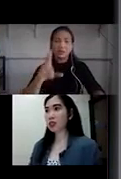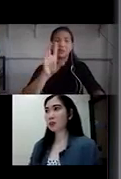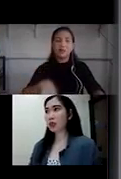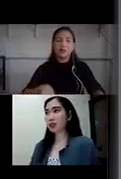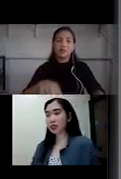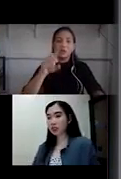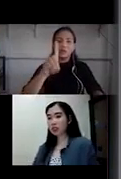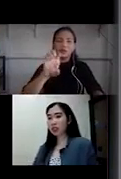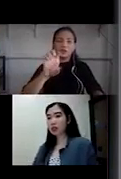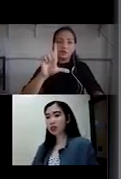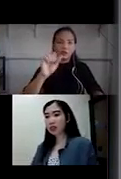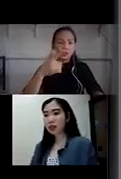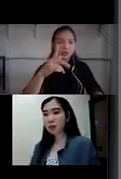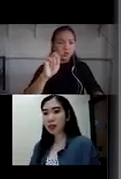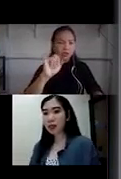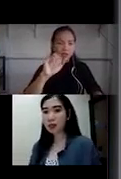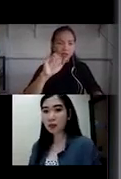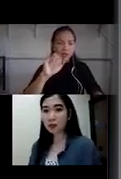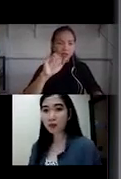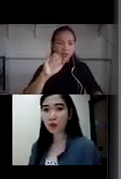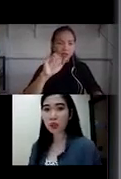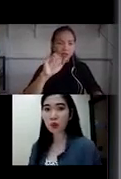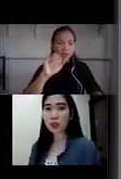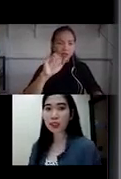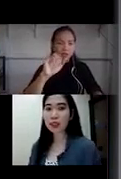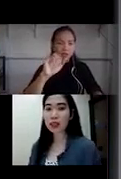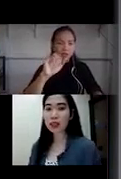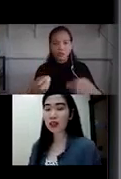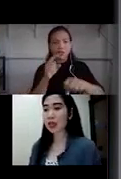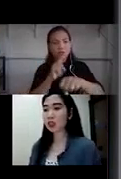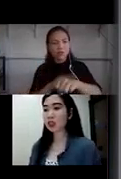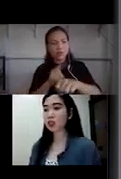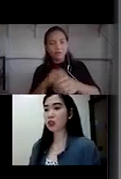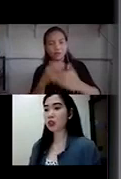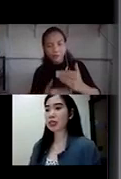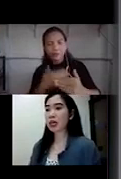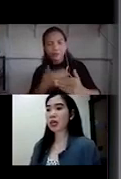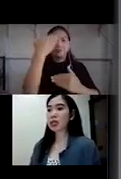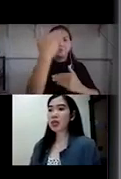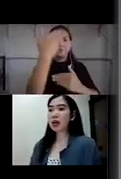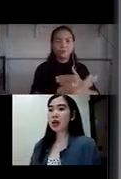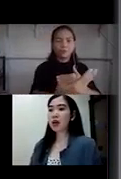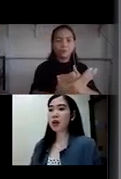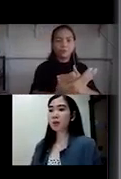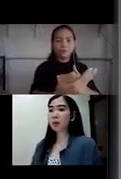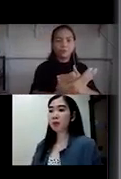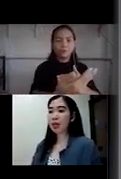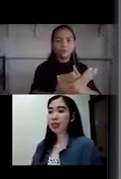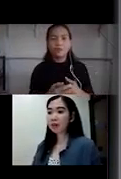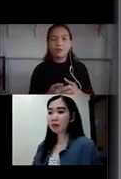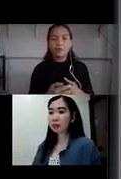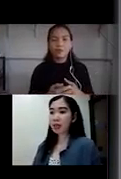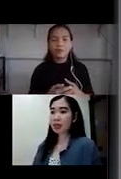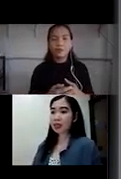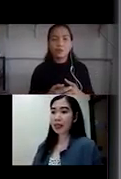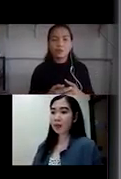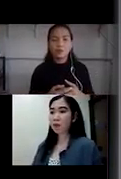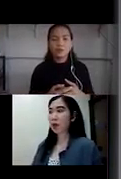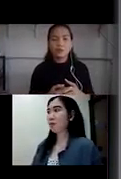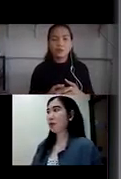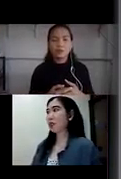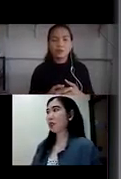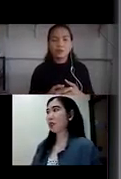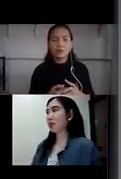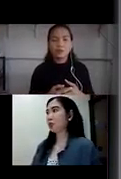this presentation and mag-move forward lang tayo doon sa live na demo